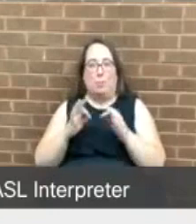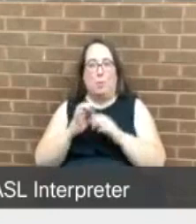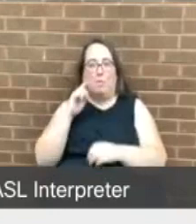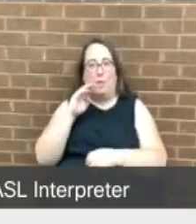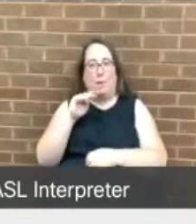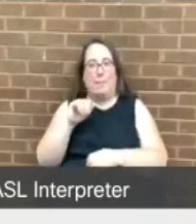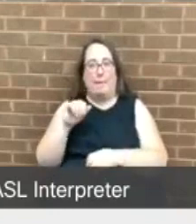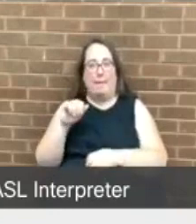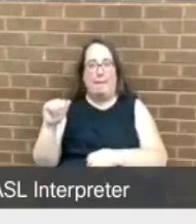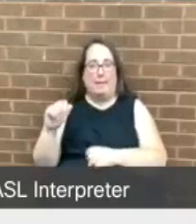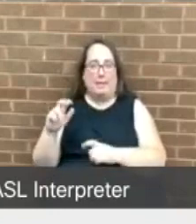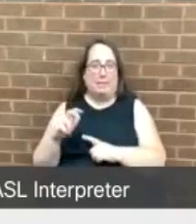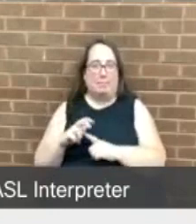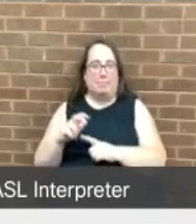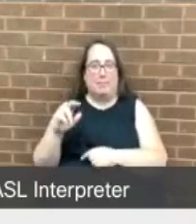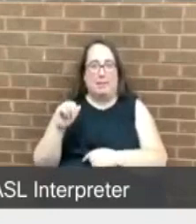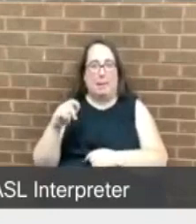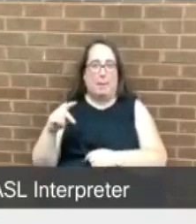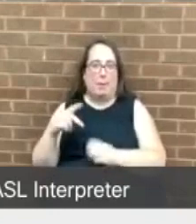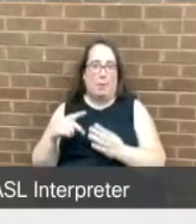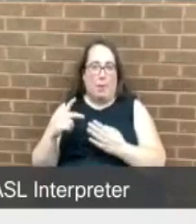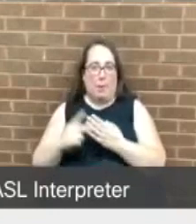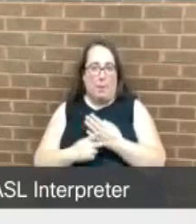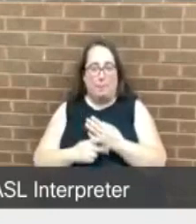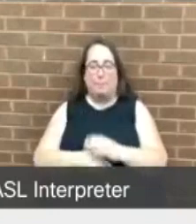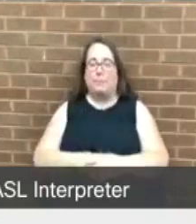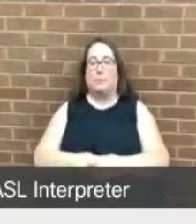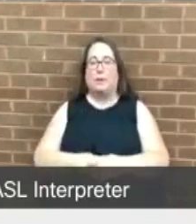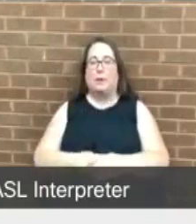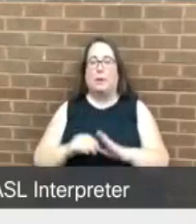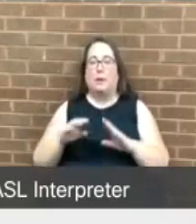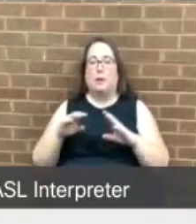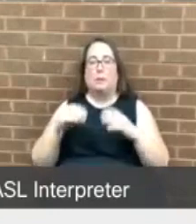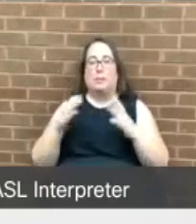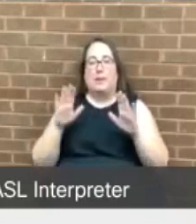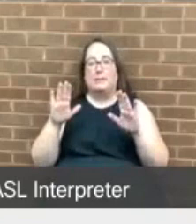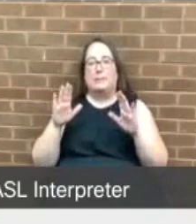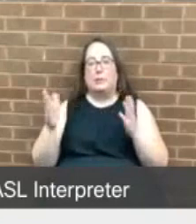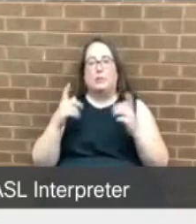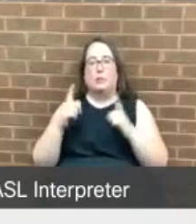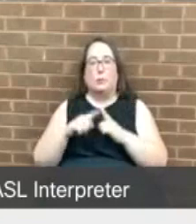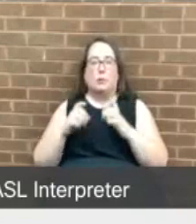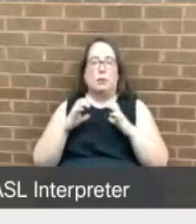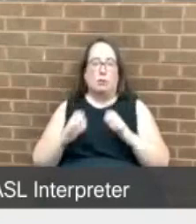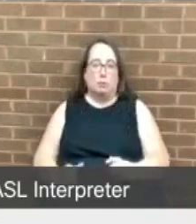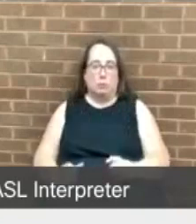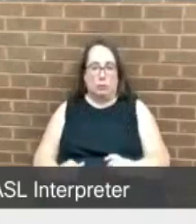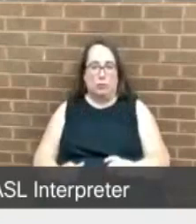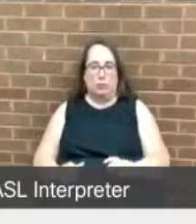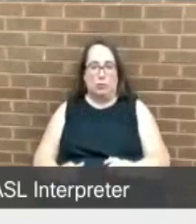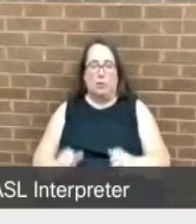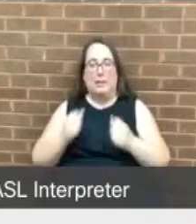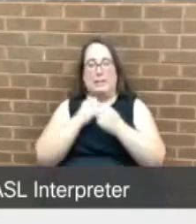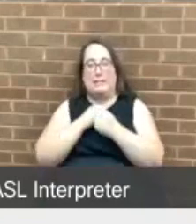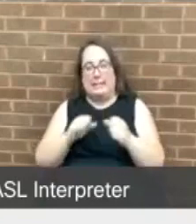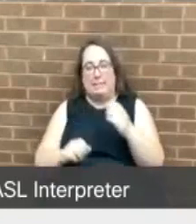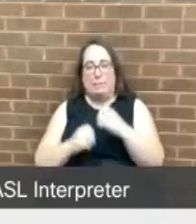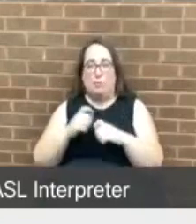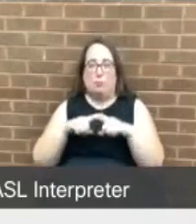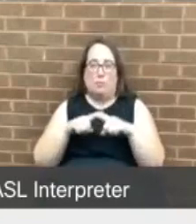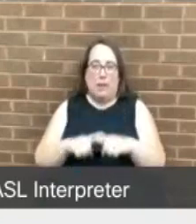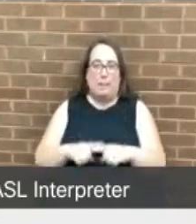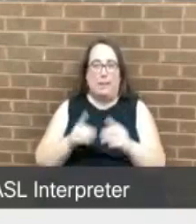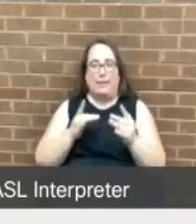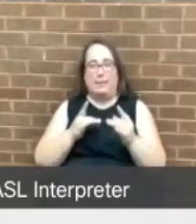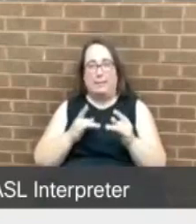program. Driven by the need to provide exceptional service to our customers in the safest, most reliable, and